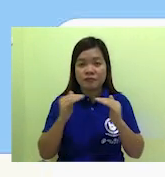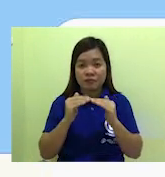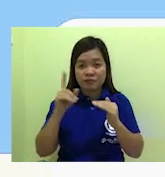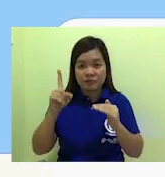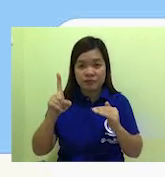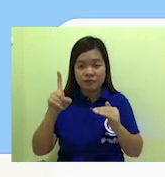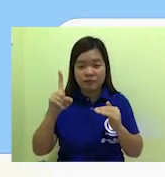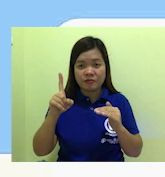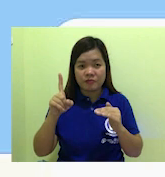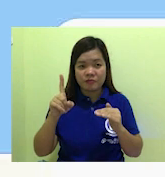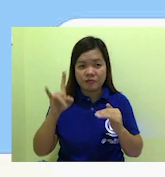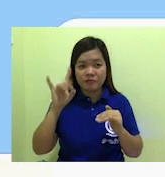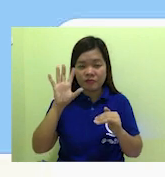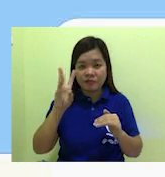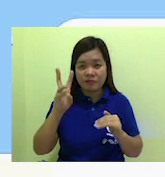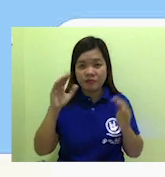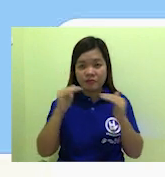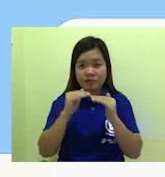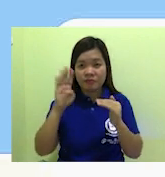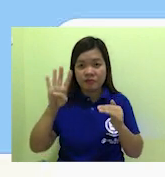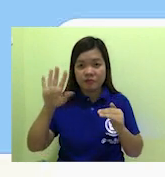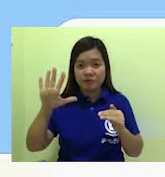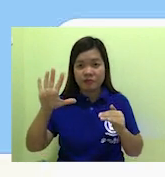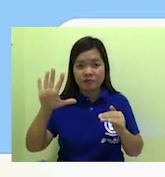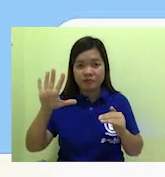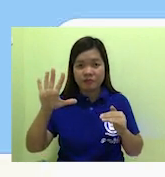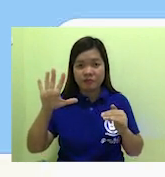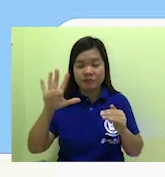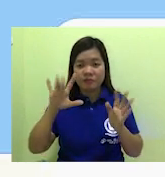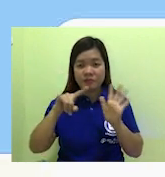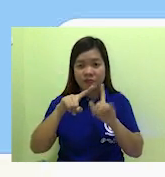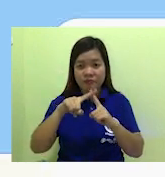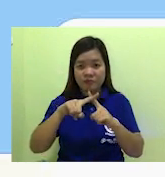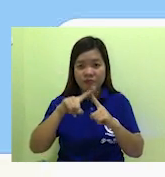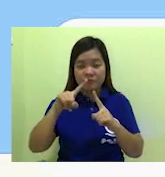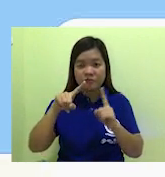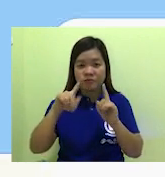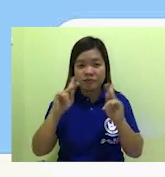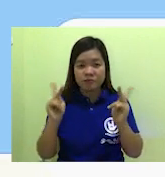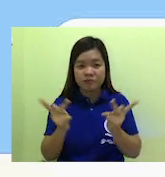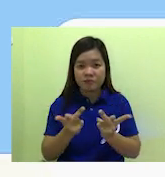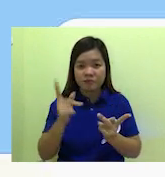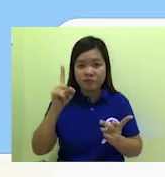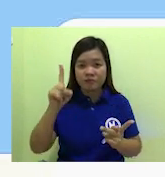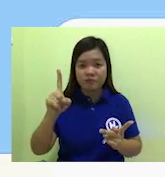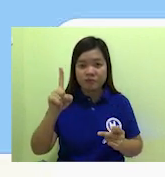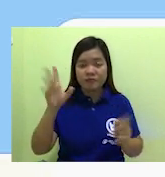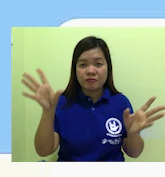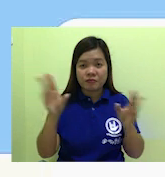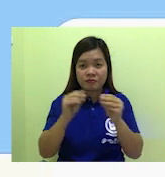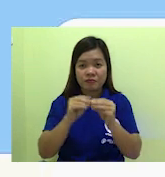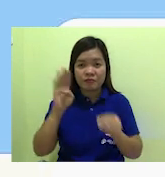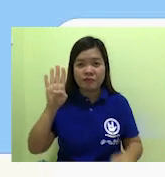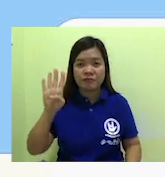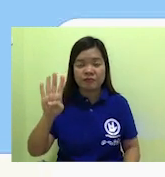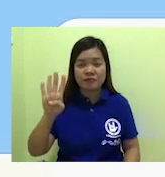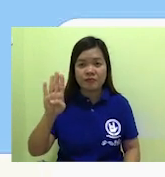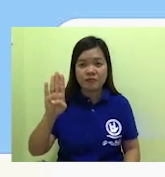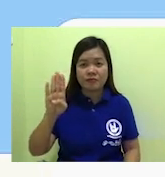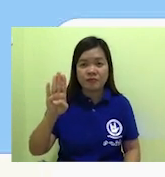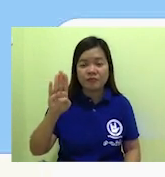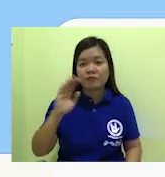Equation 1 is 6 equals 4A times the quantity of 1 plus